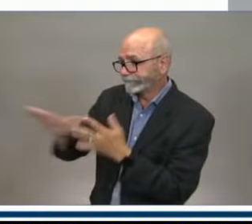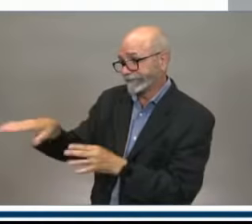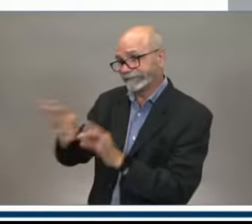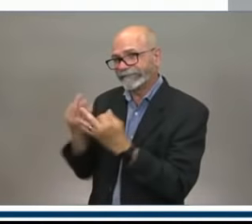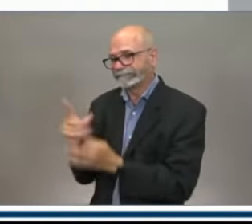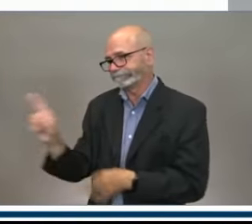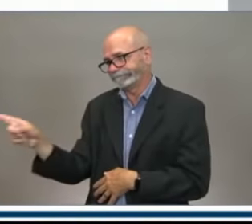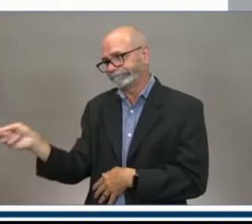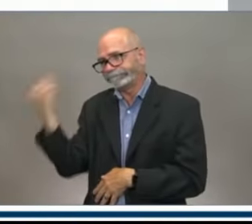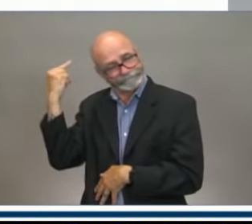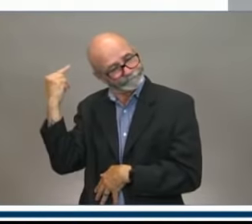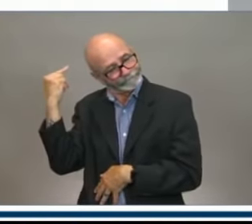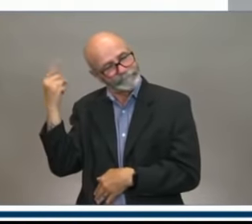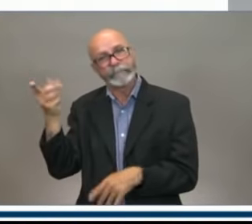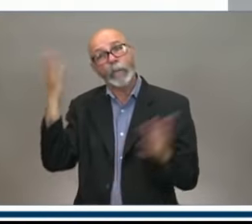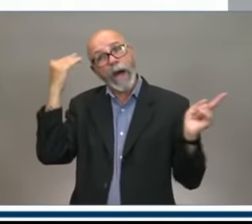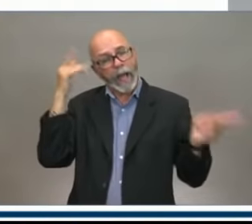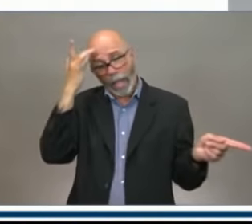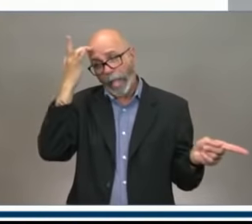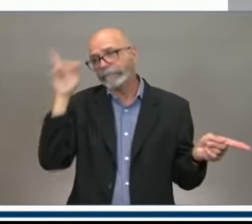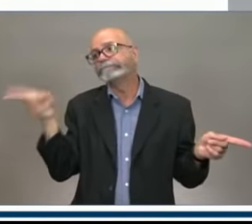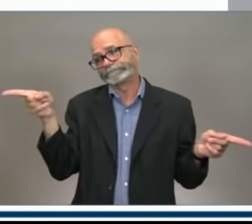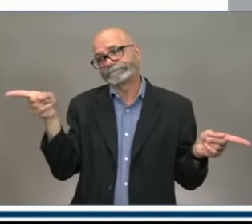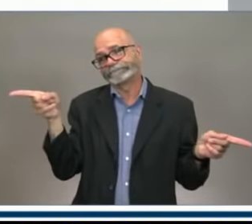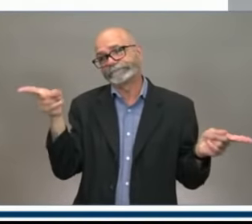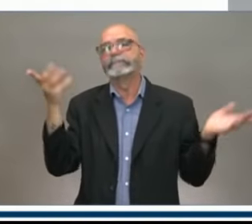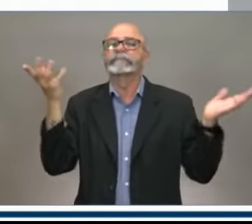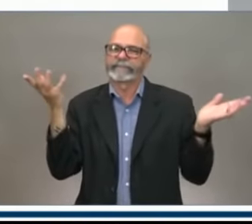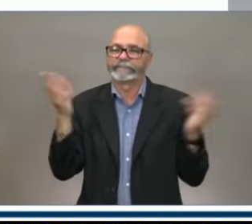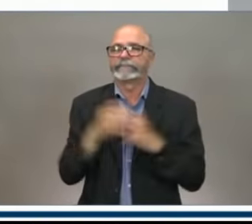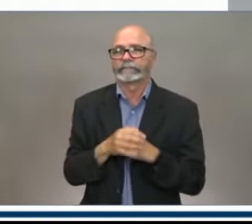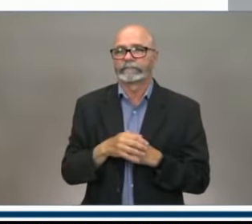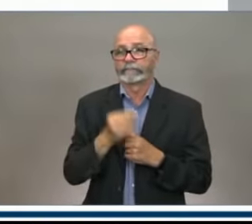to COVID-19. And all the visitors